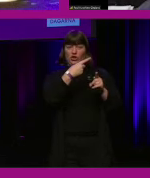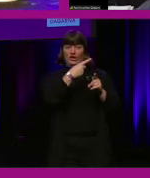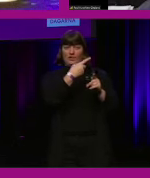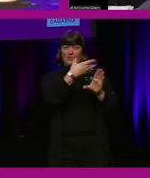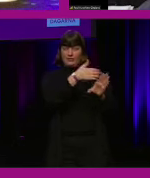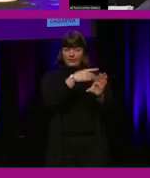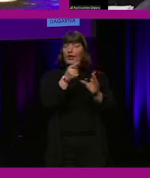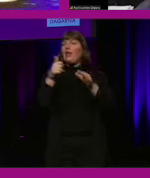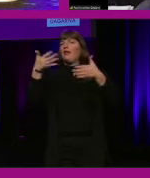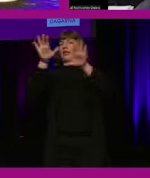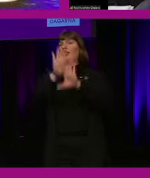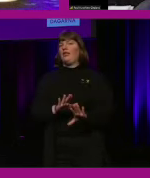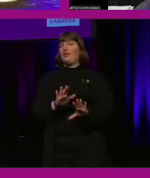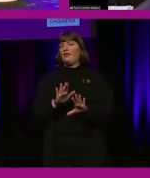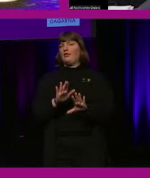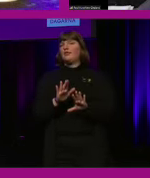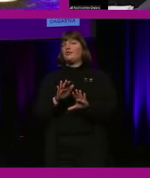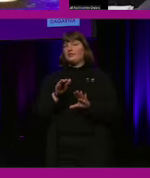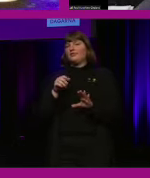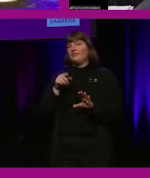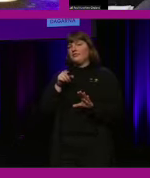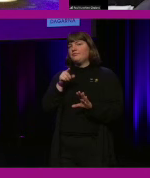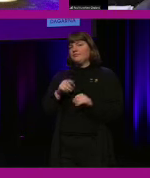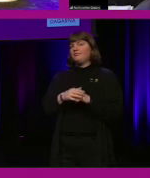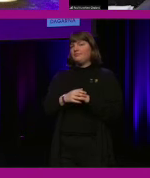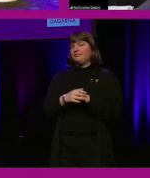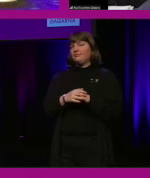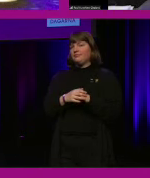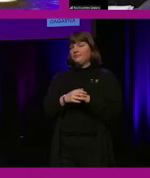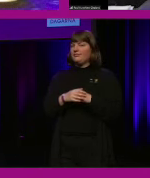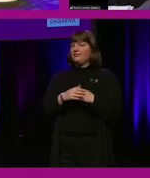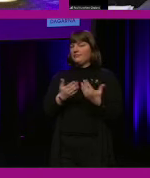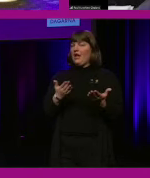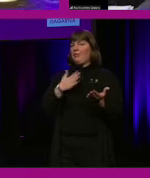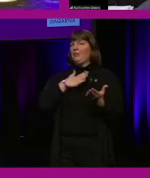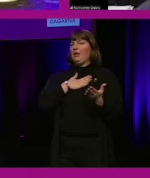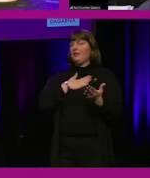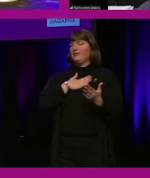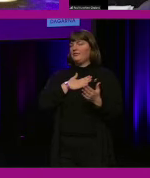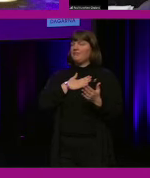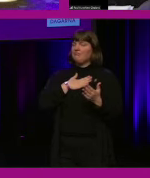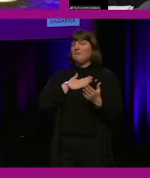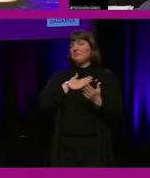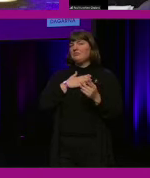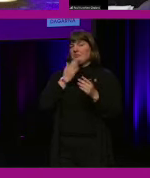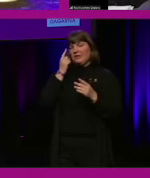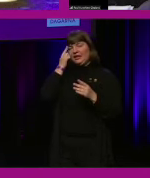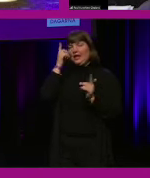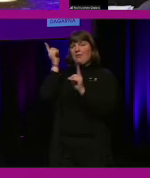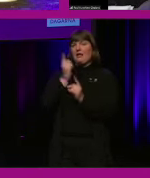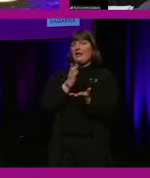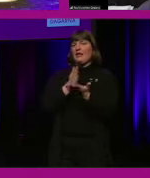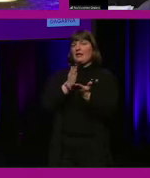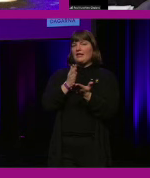hidden. So this, in closing, is my view that human rights